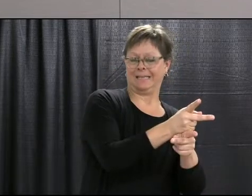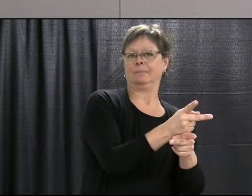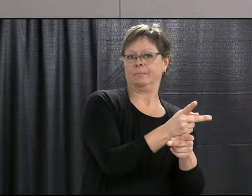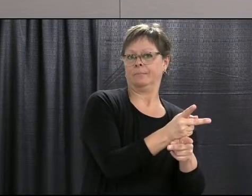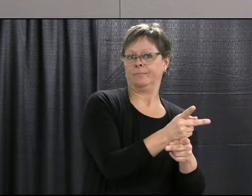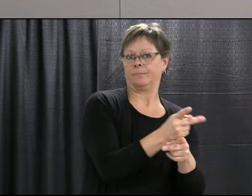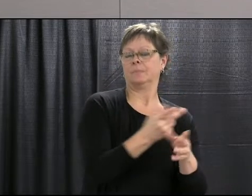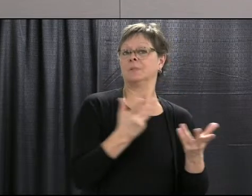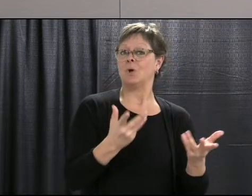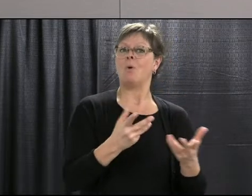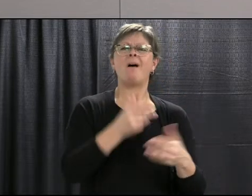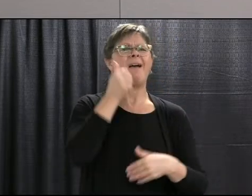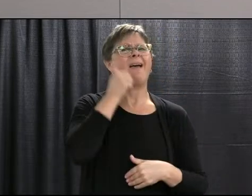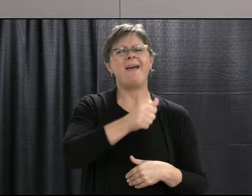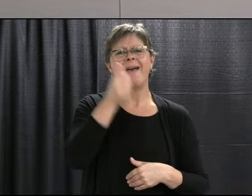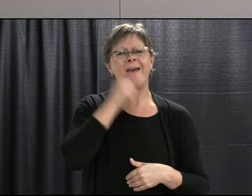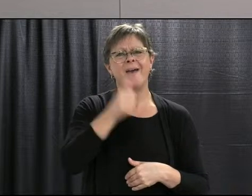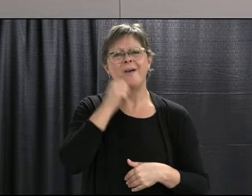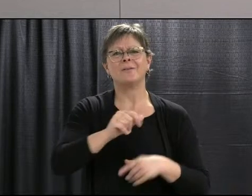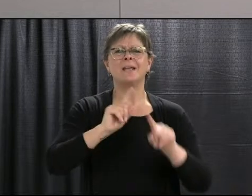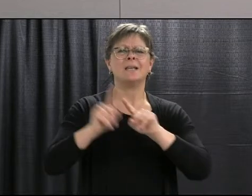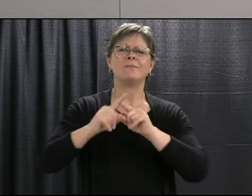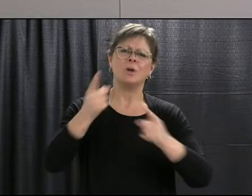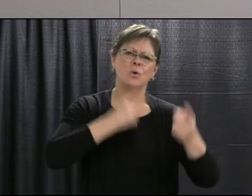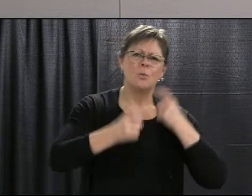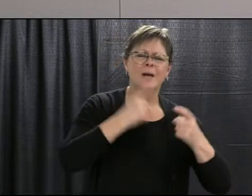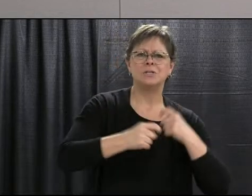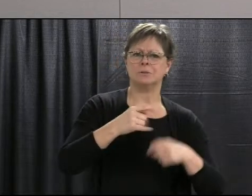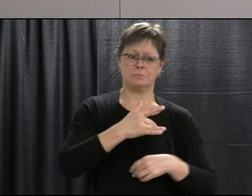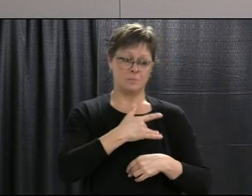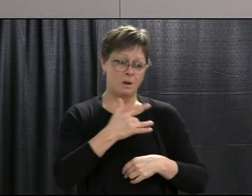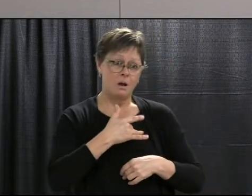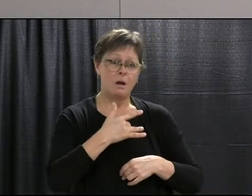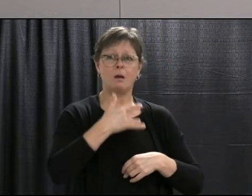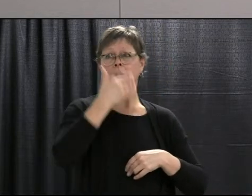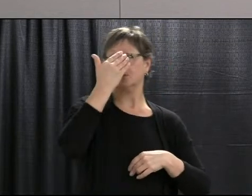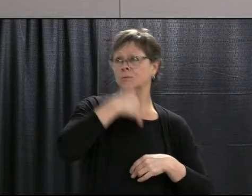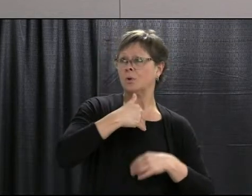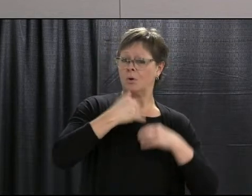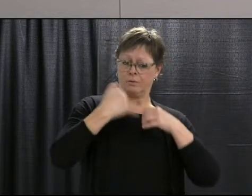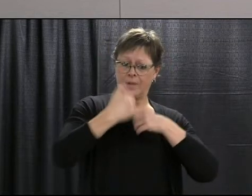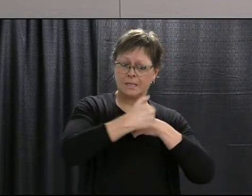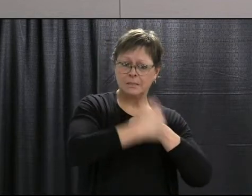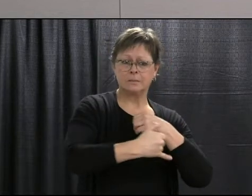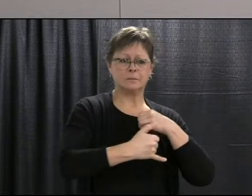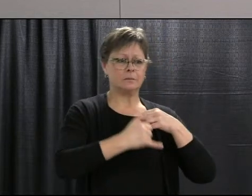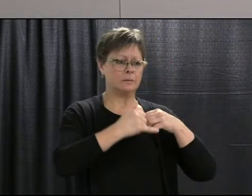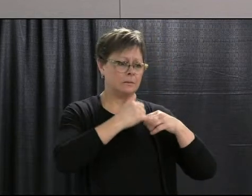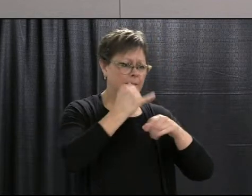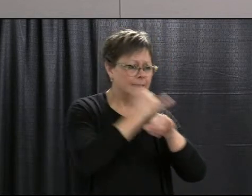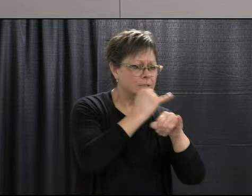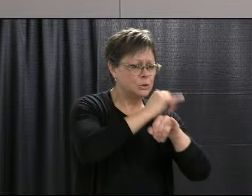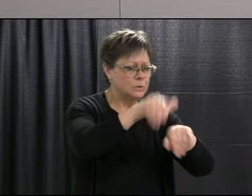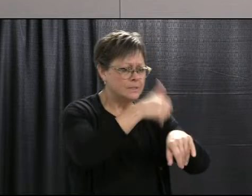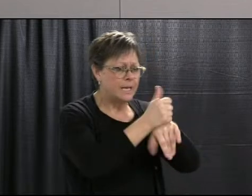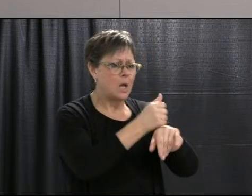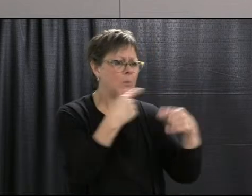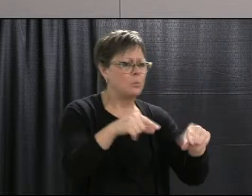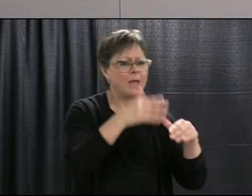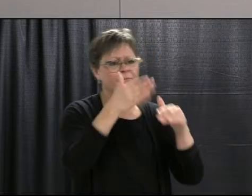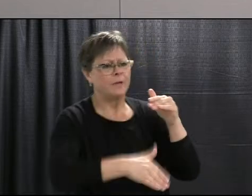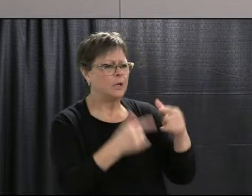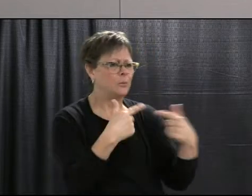get questions every day of the week. Well, how's the planning going for the Cardiovascular and Stroke Institute? Because people can't wait to see it built. What's the completion date